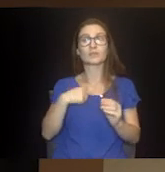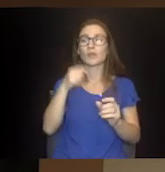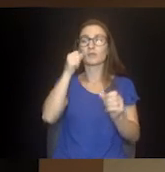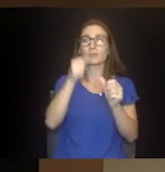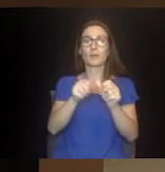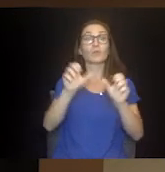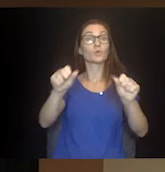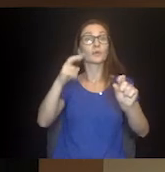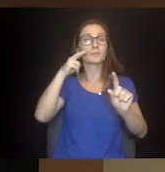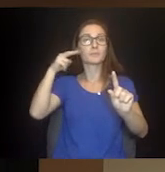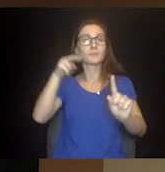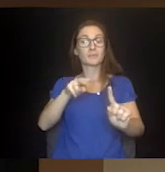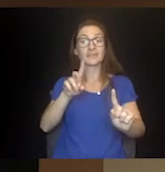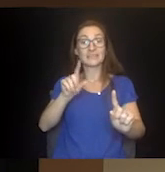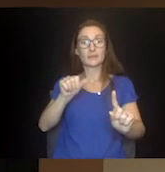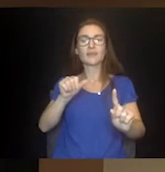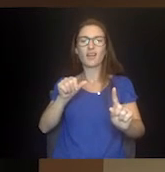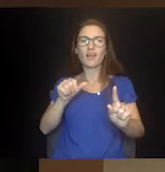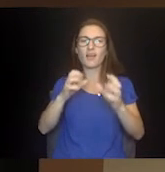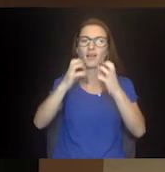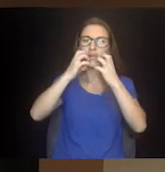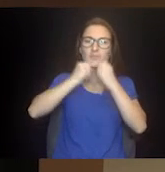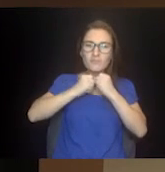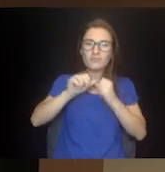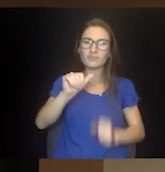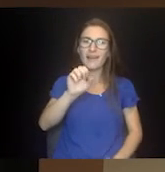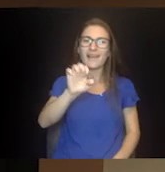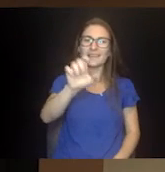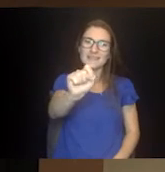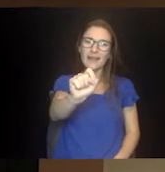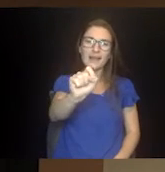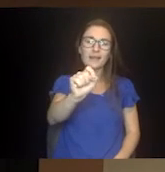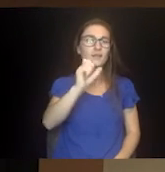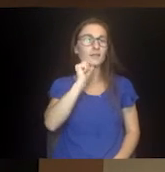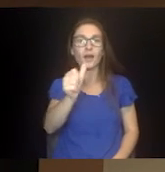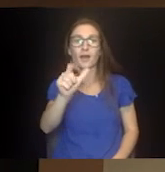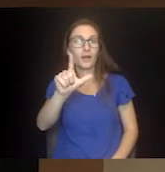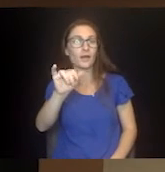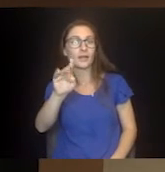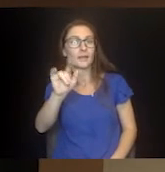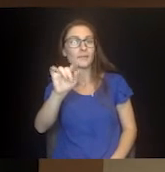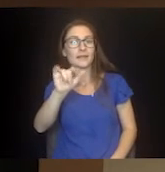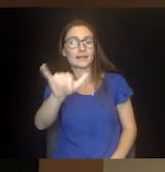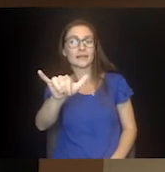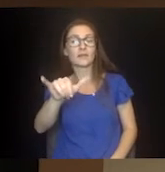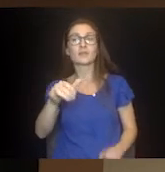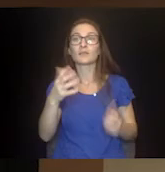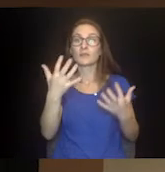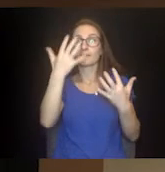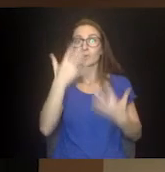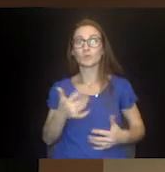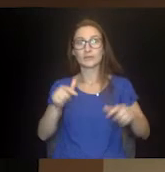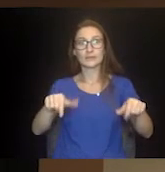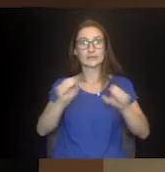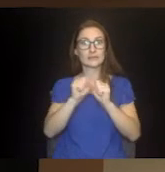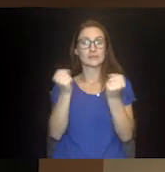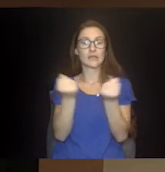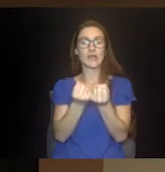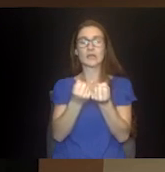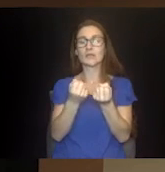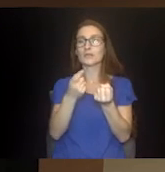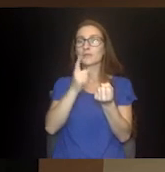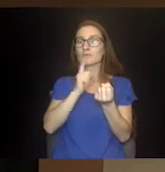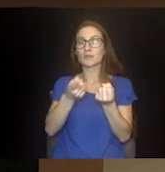definitely remember was that you got to look at your disability as an asset instead of a liability, because unfortunately we live